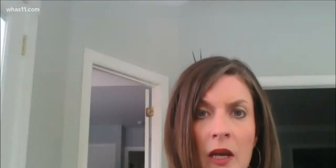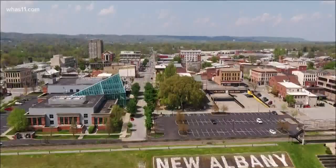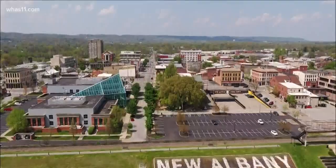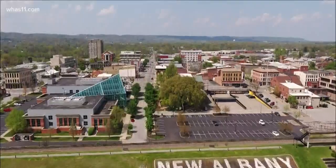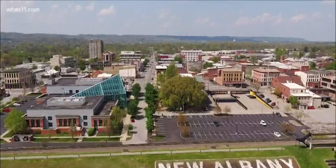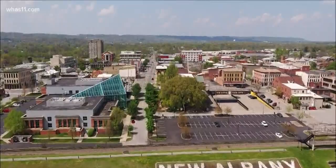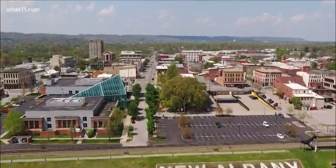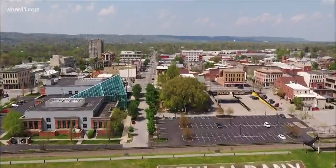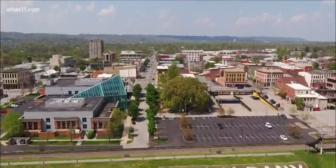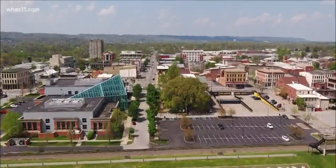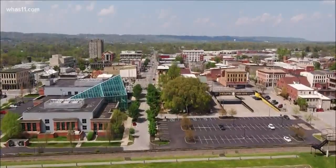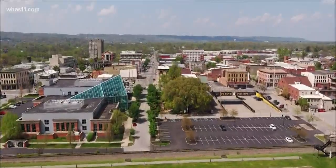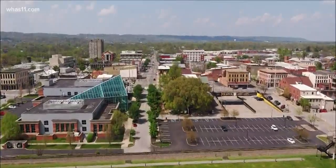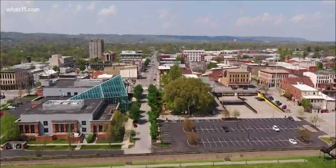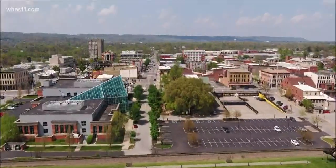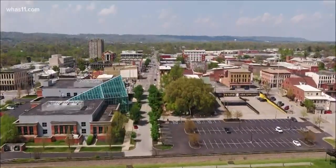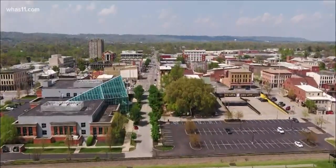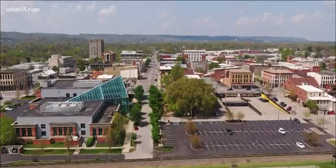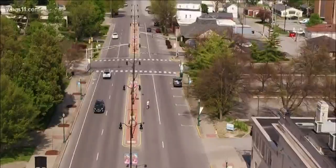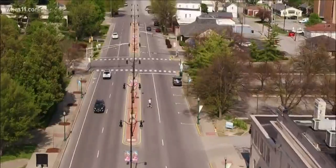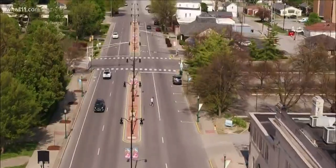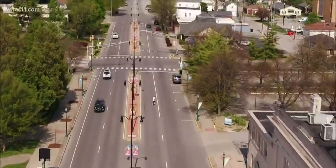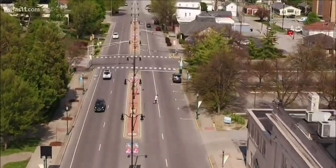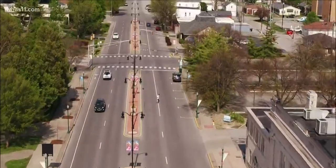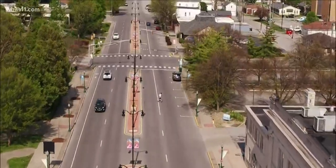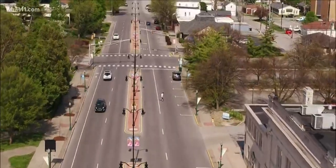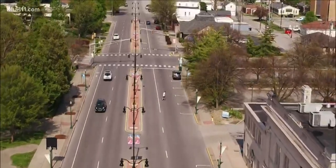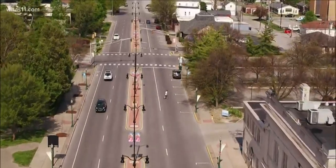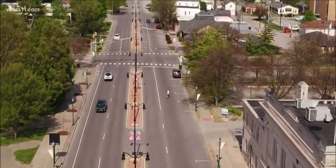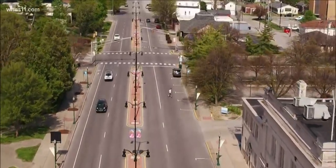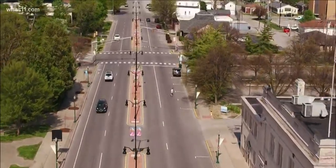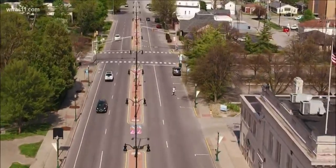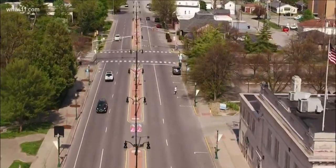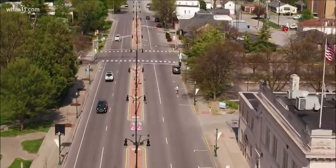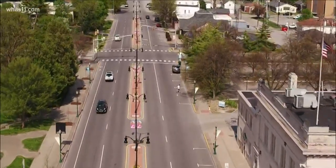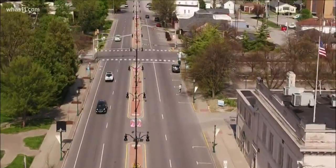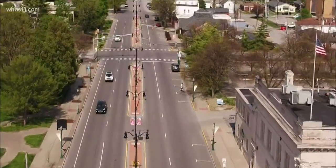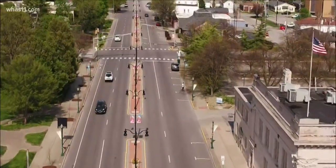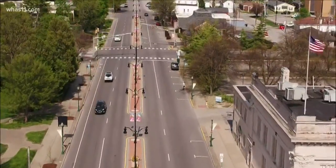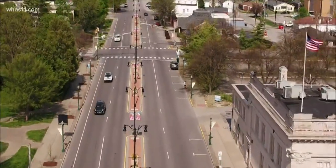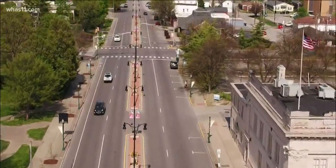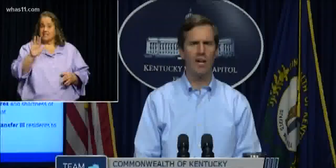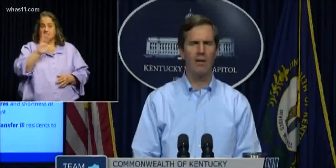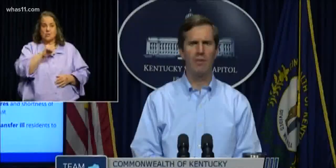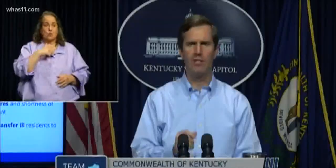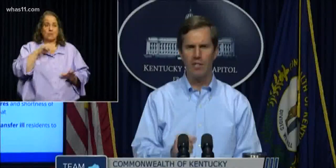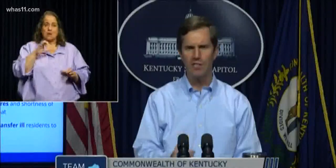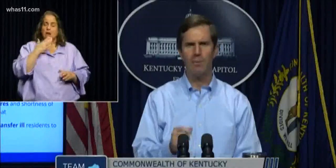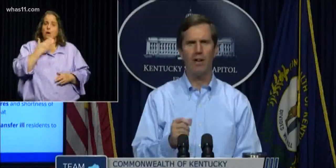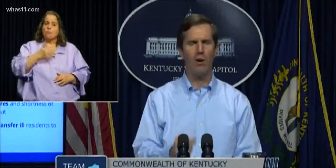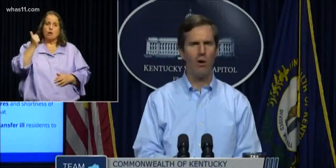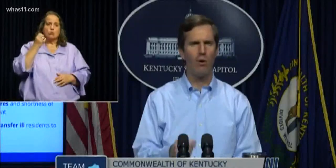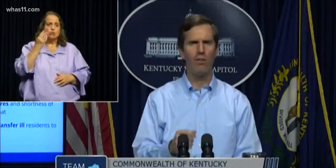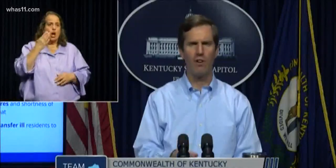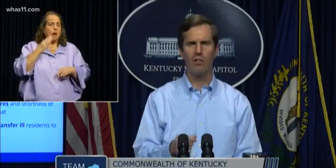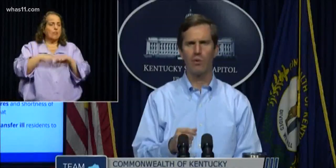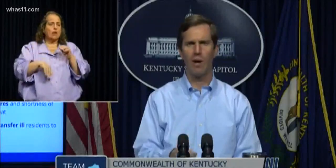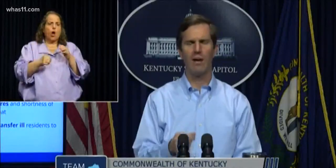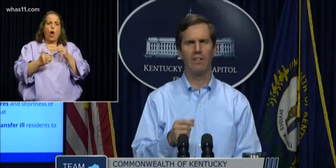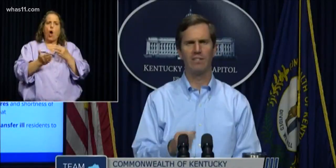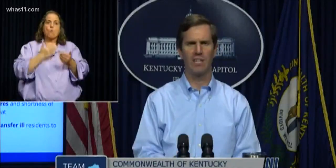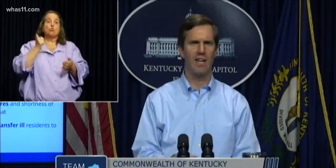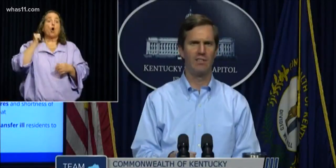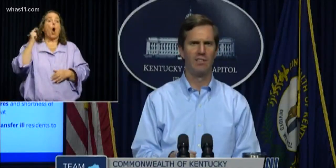certainly not be able to have that same economic gain that that Indiana businesses will have. We've done a better job than just about all of